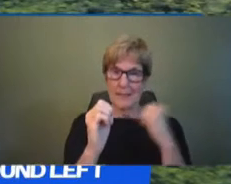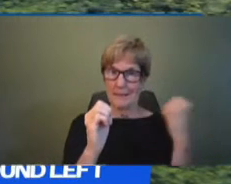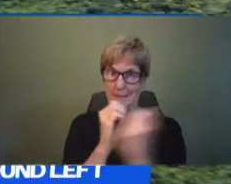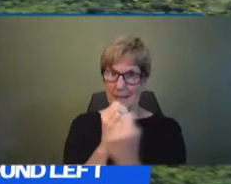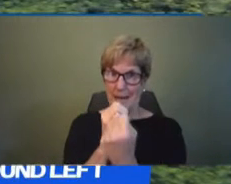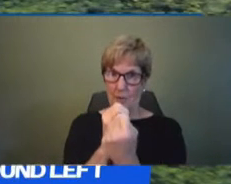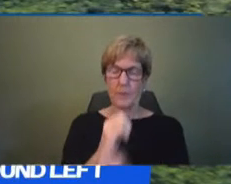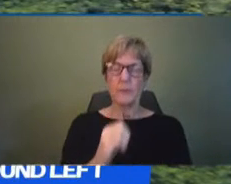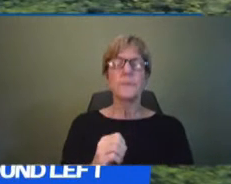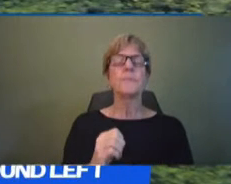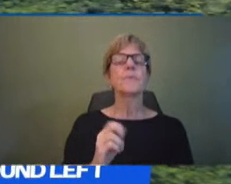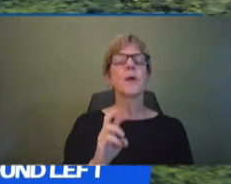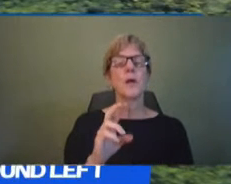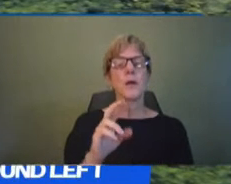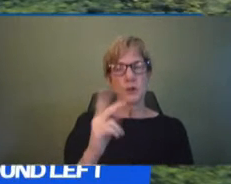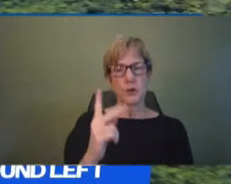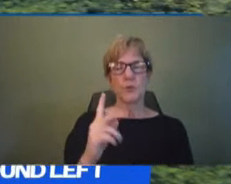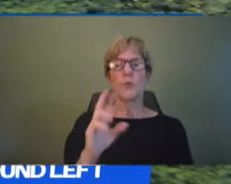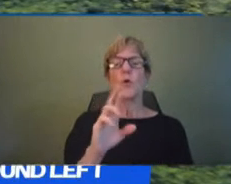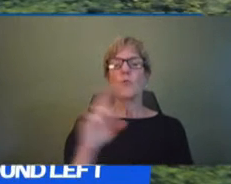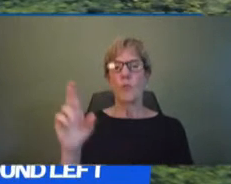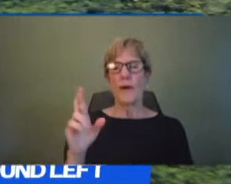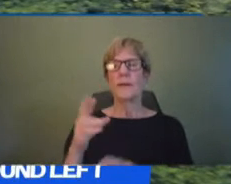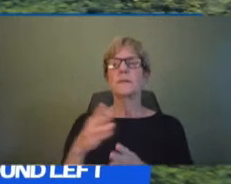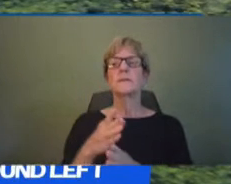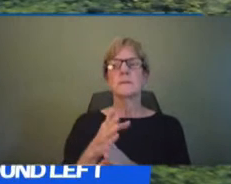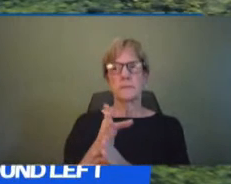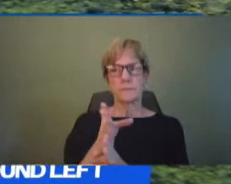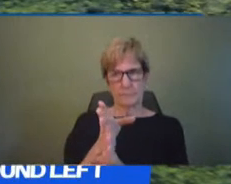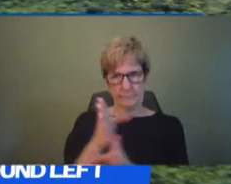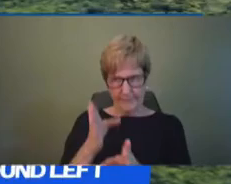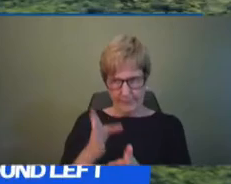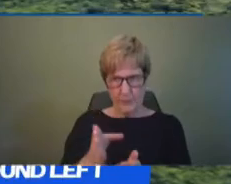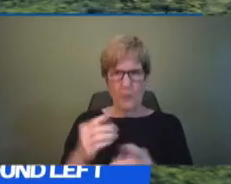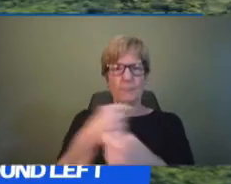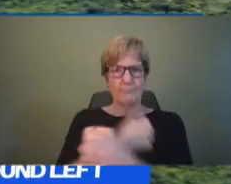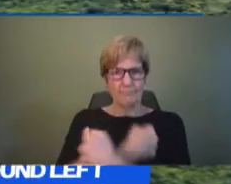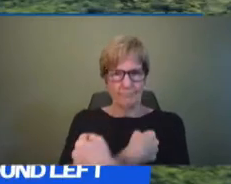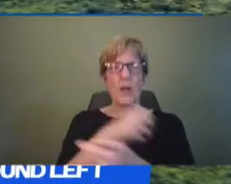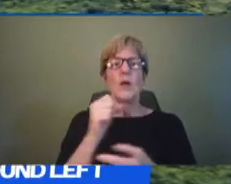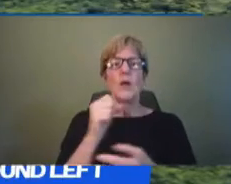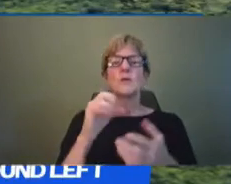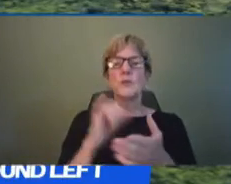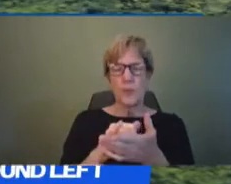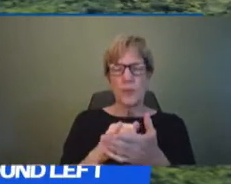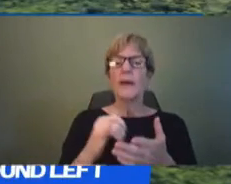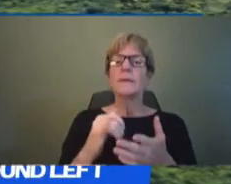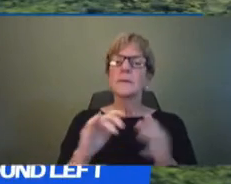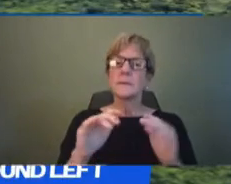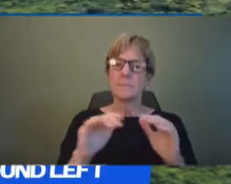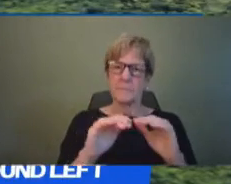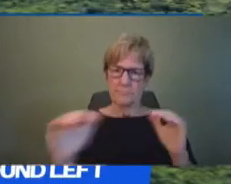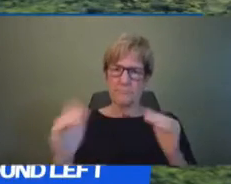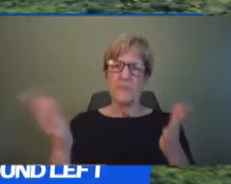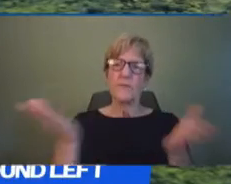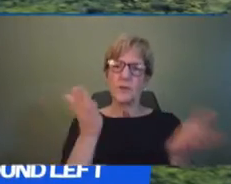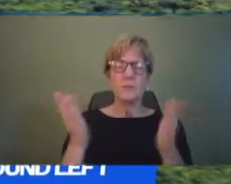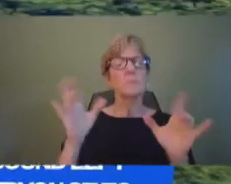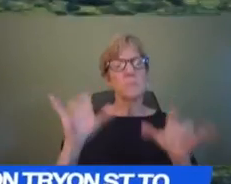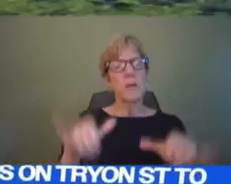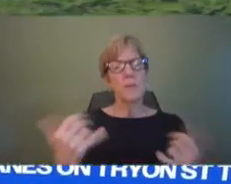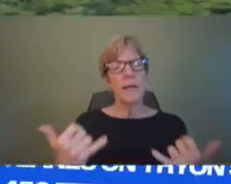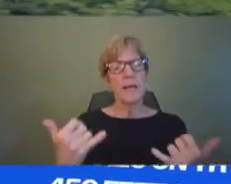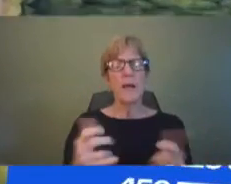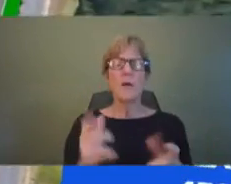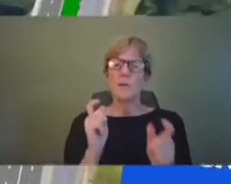rights and extending the Northbound left turn lanes and we'll be able to keep the level of service and the delays about where they are now so we're able to mitigate our